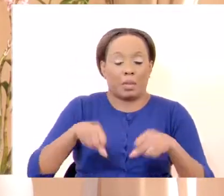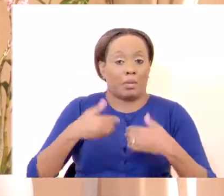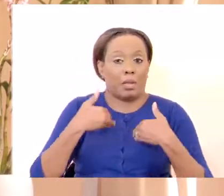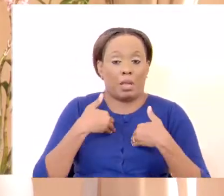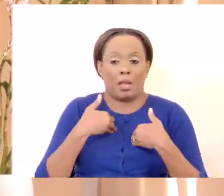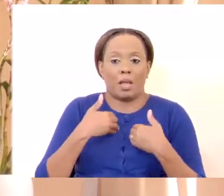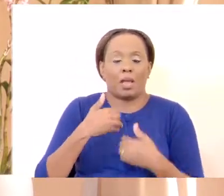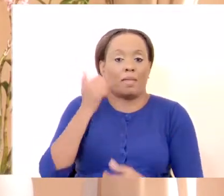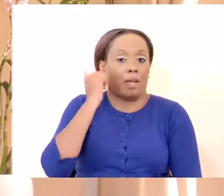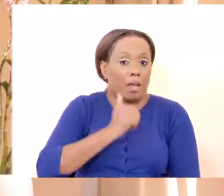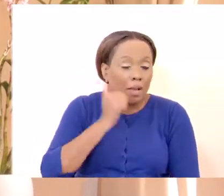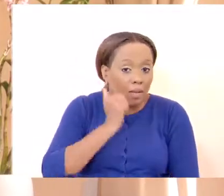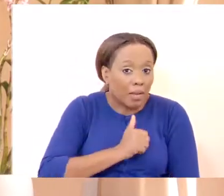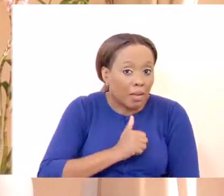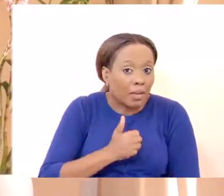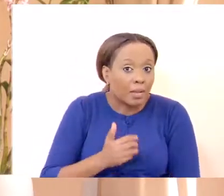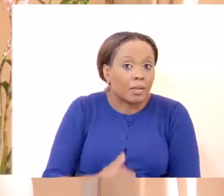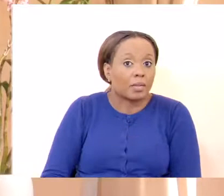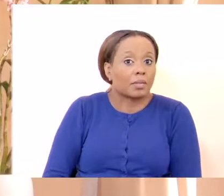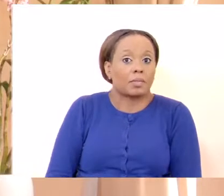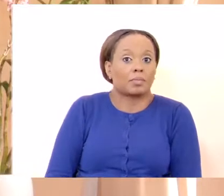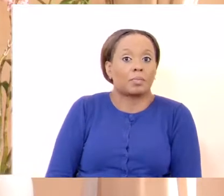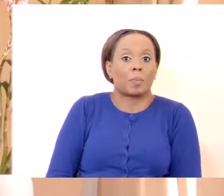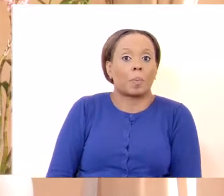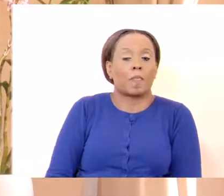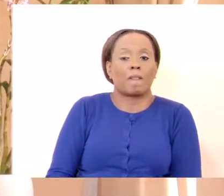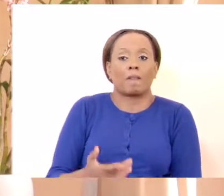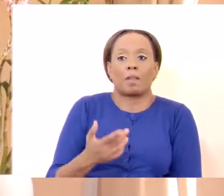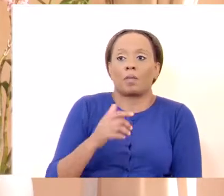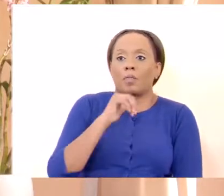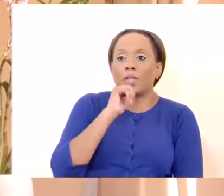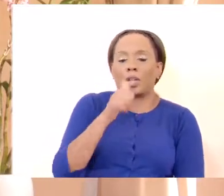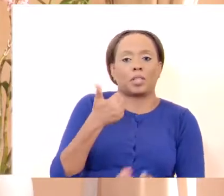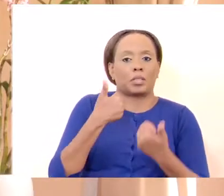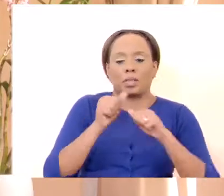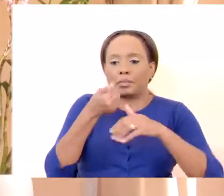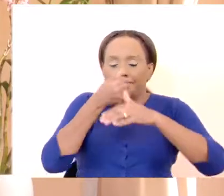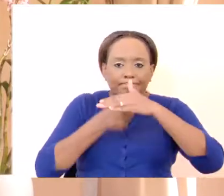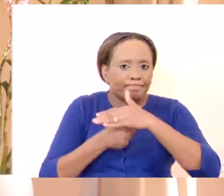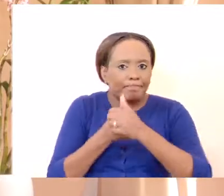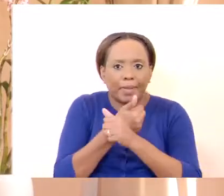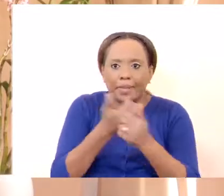basis, as you are saying. It is not a deliberate act of any kind.